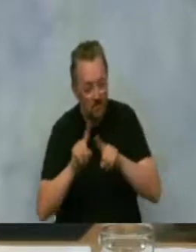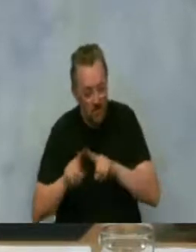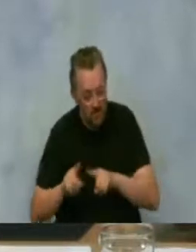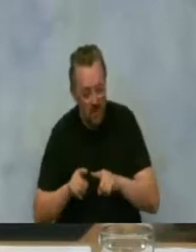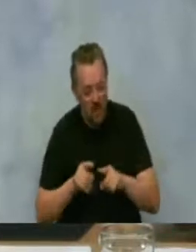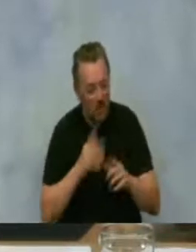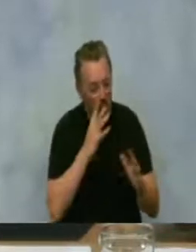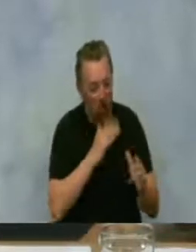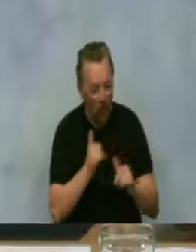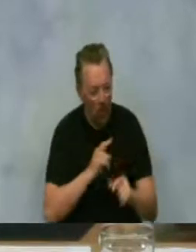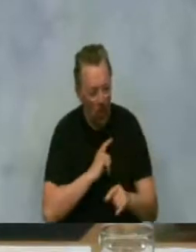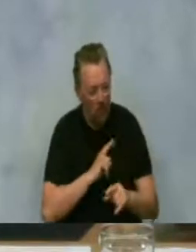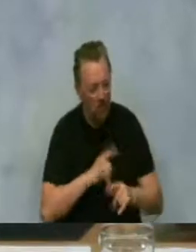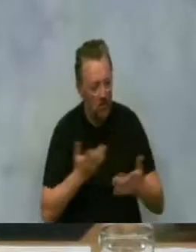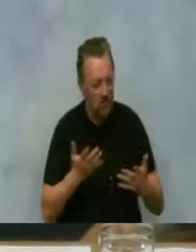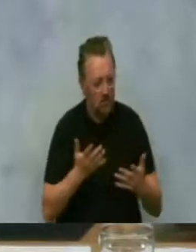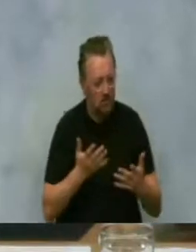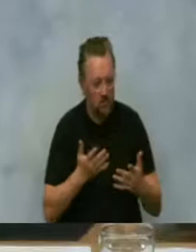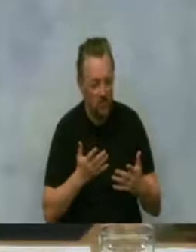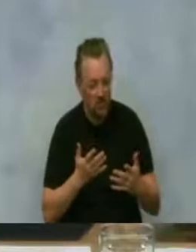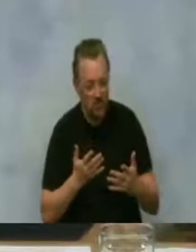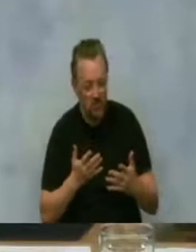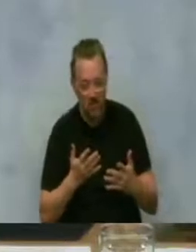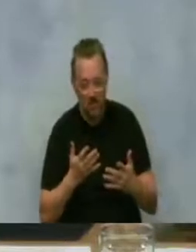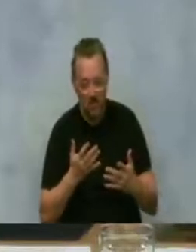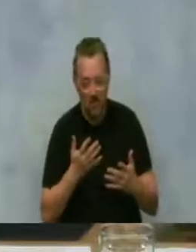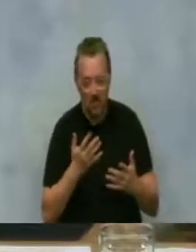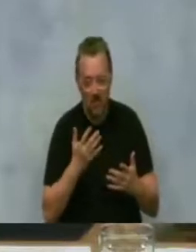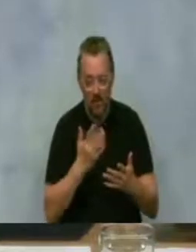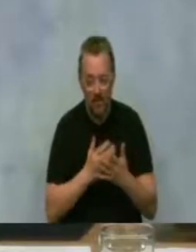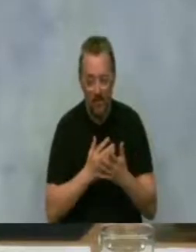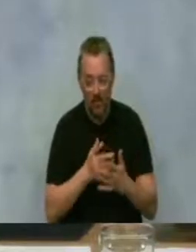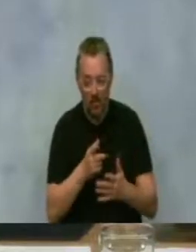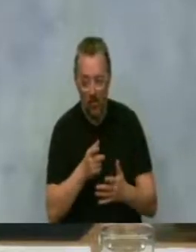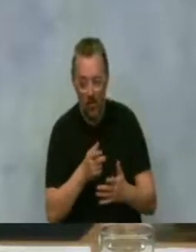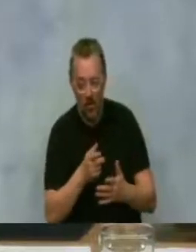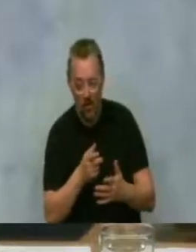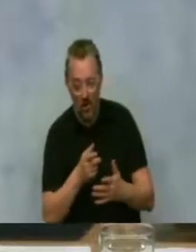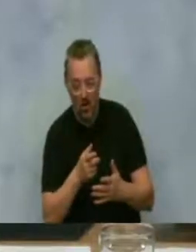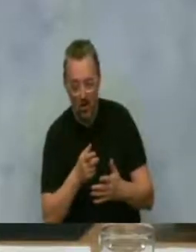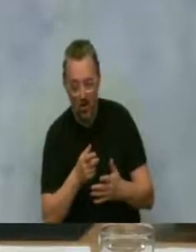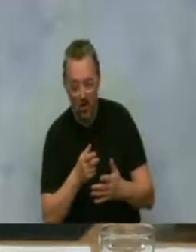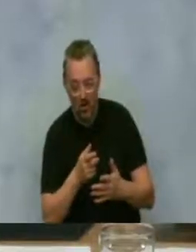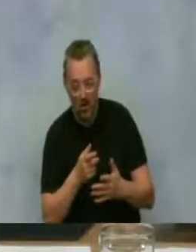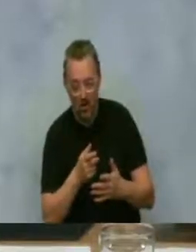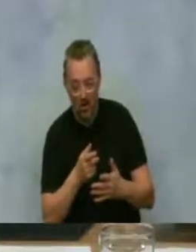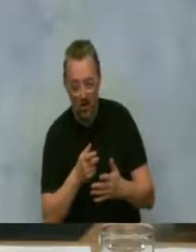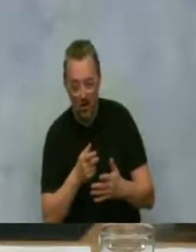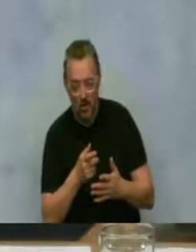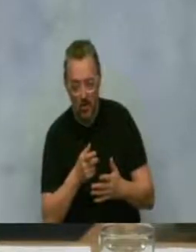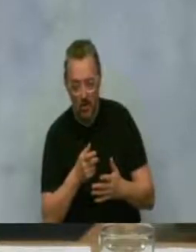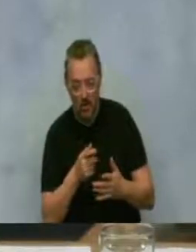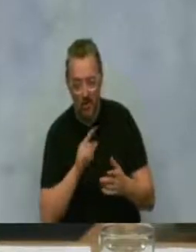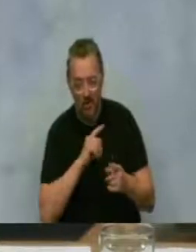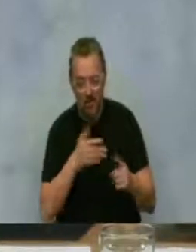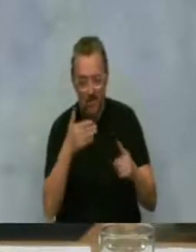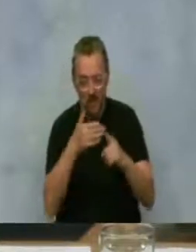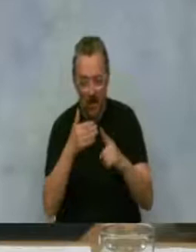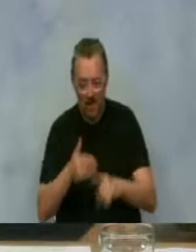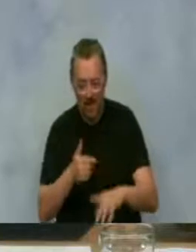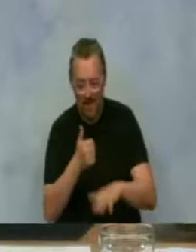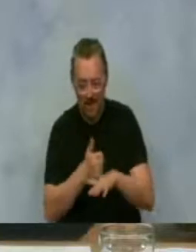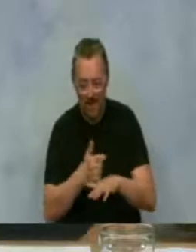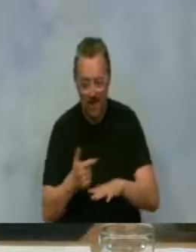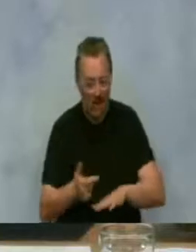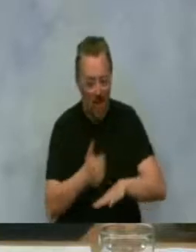the workforce plan in terms of for recruitment, and in terms of target setting,